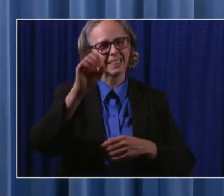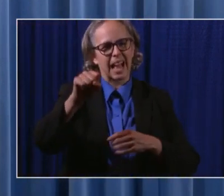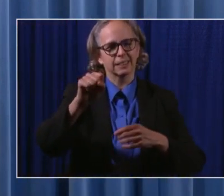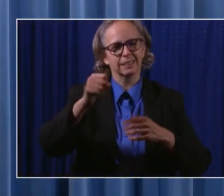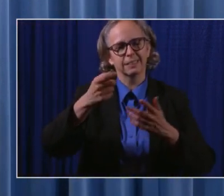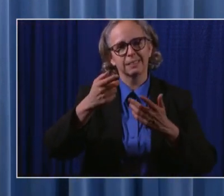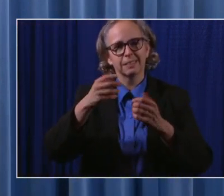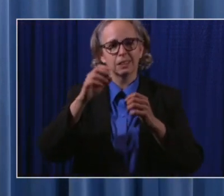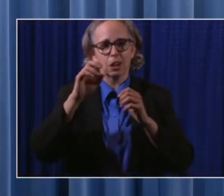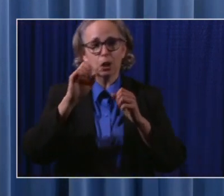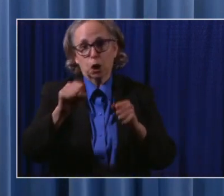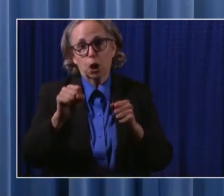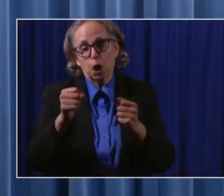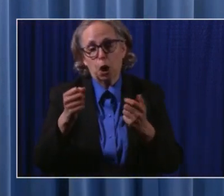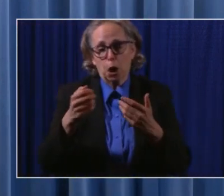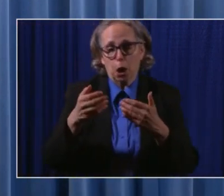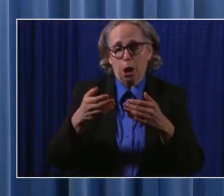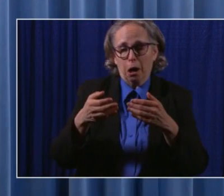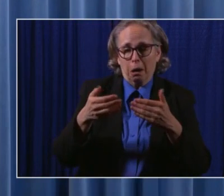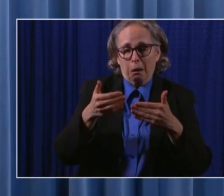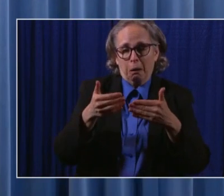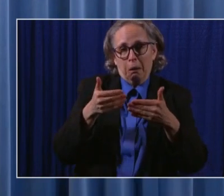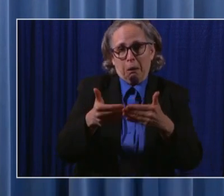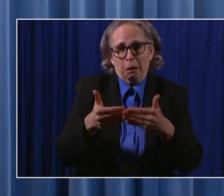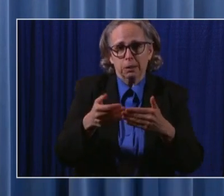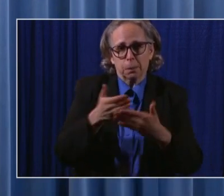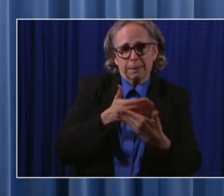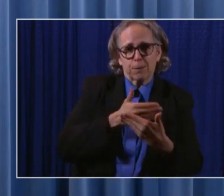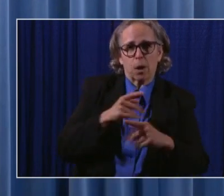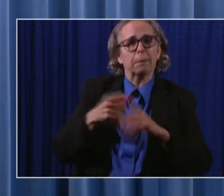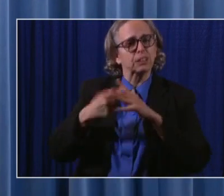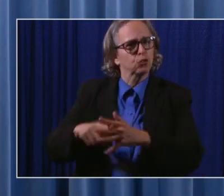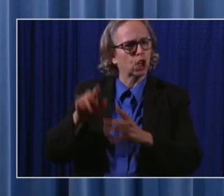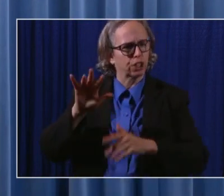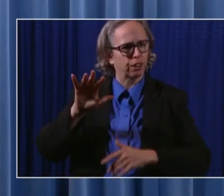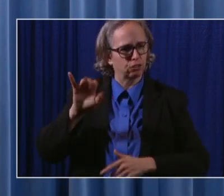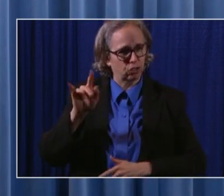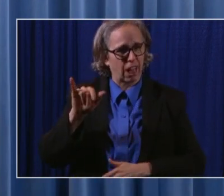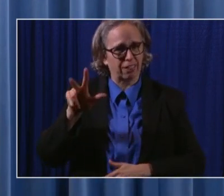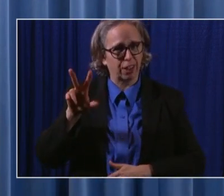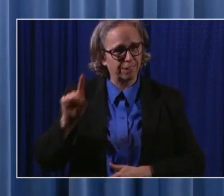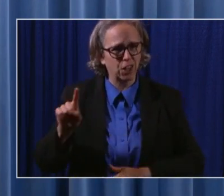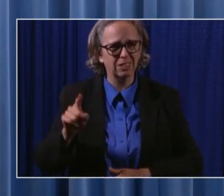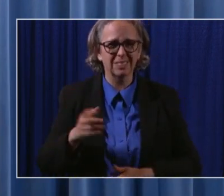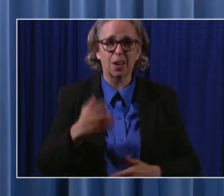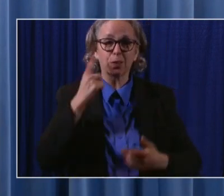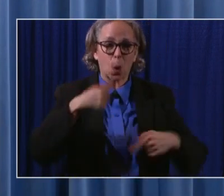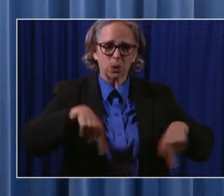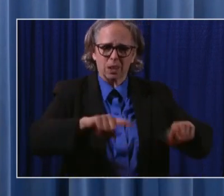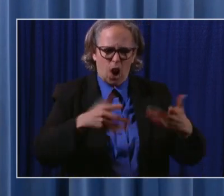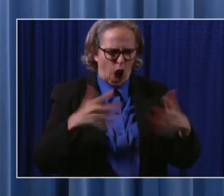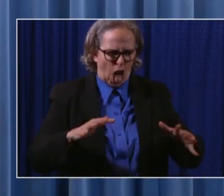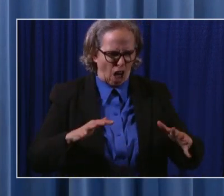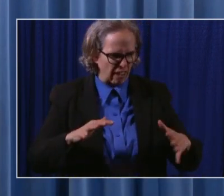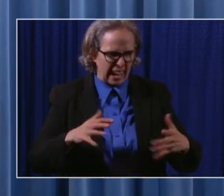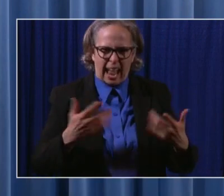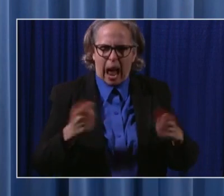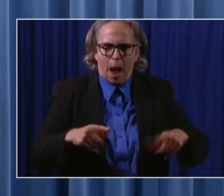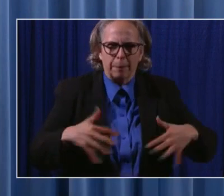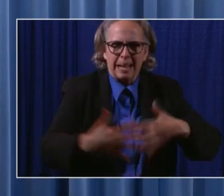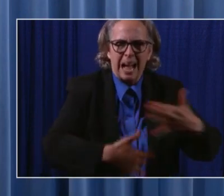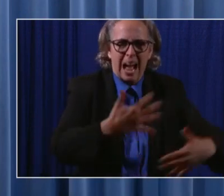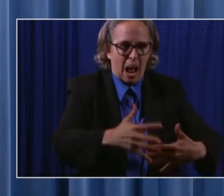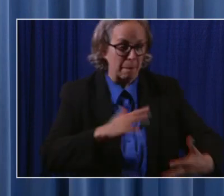already taking place, I felt it would be very, very disruptive to go in there and tell them that they have